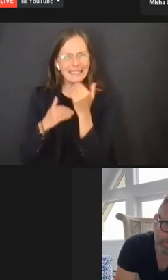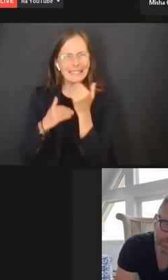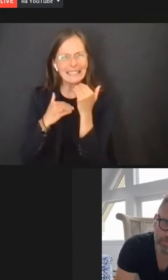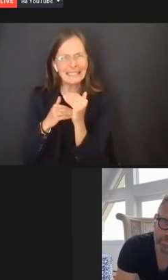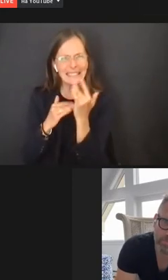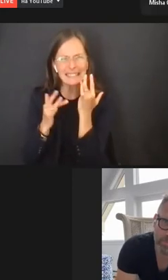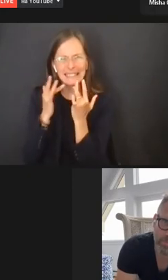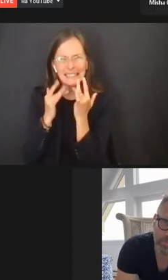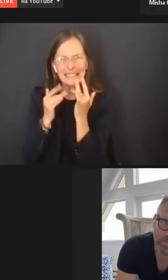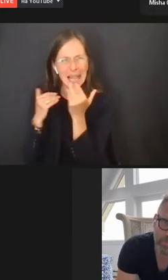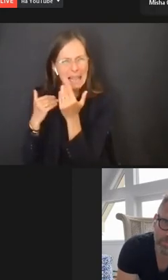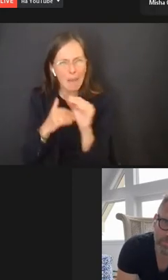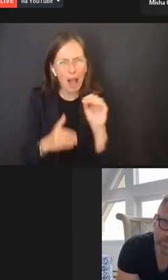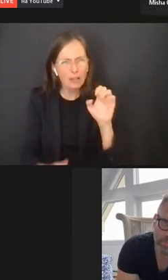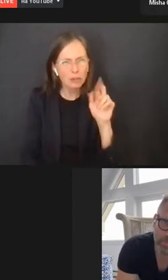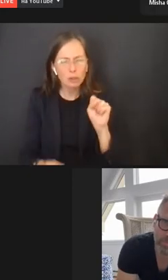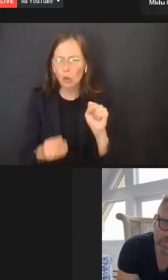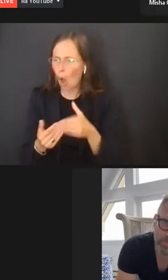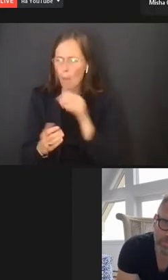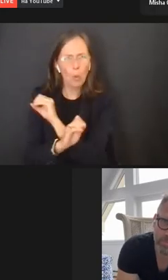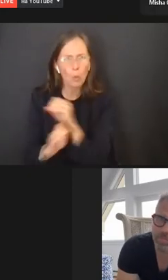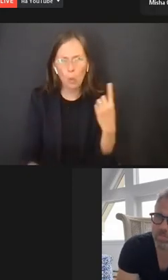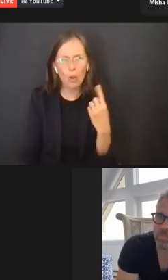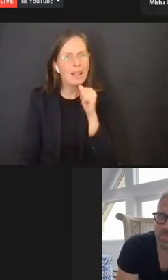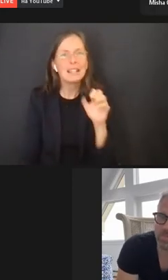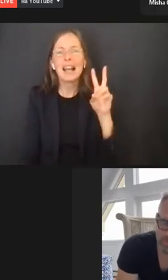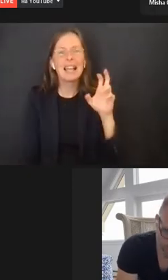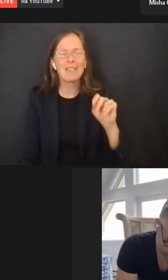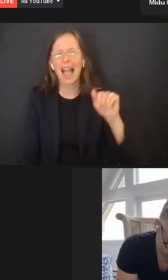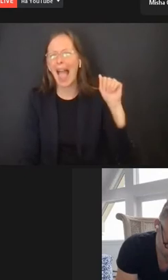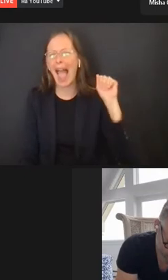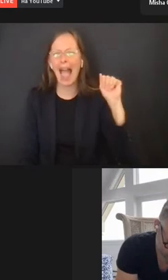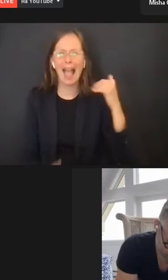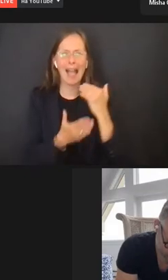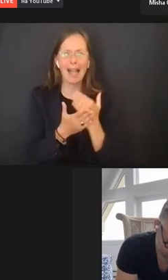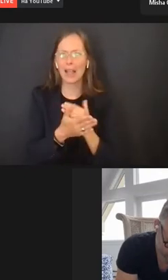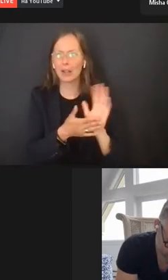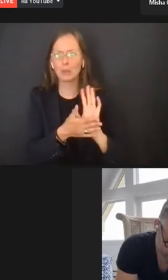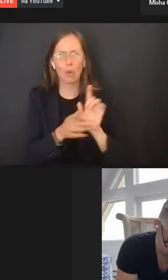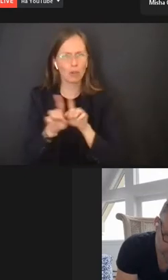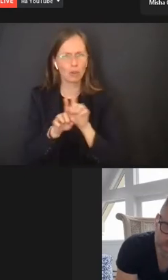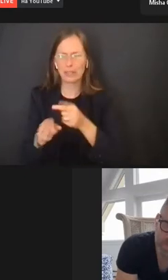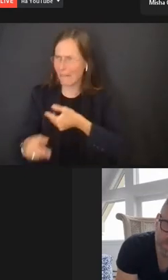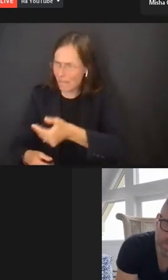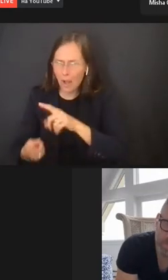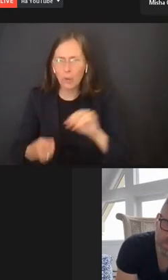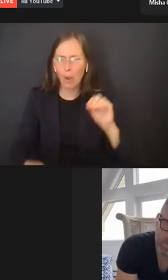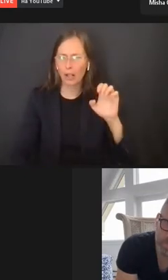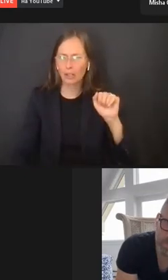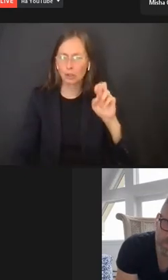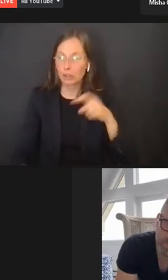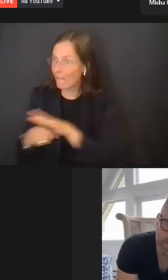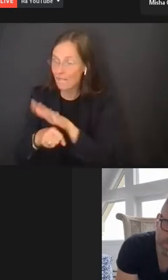history. Virtually no one, not even A-list movie stars are invited to the Oscars to fill the seats.